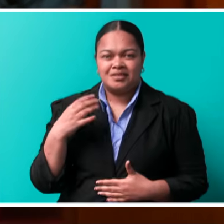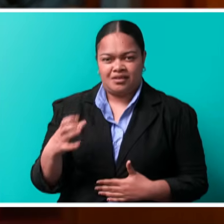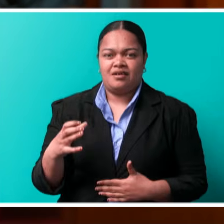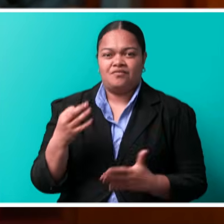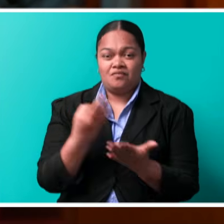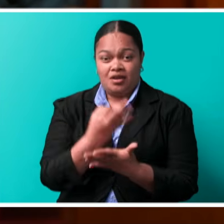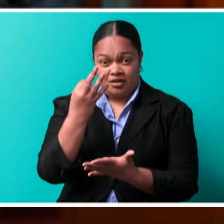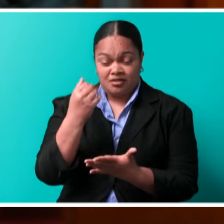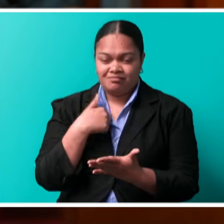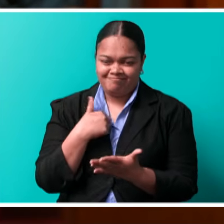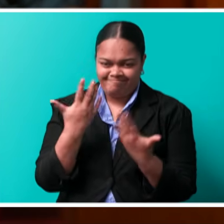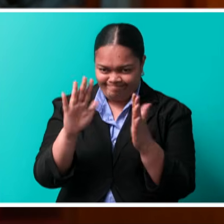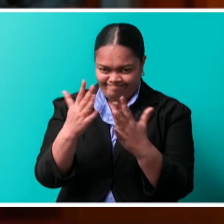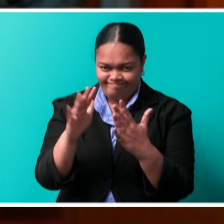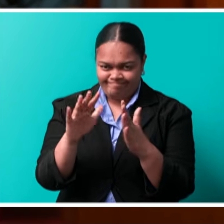and